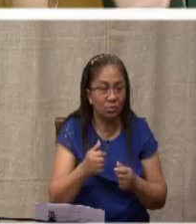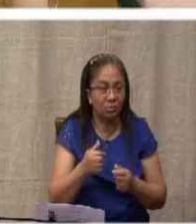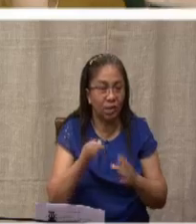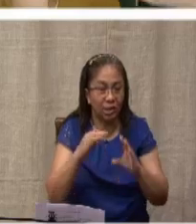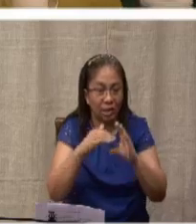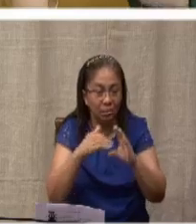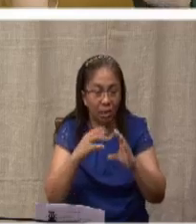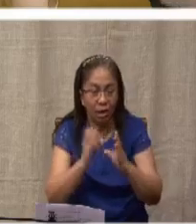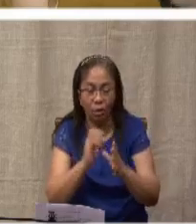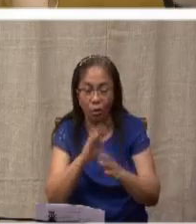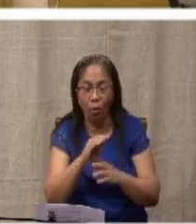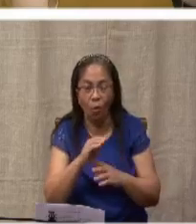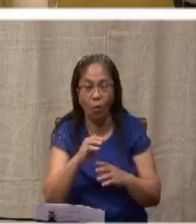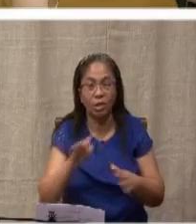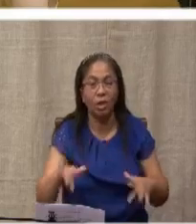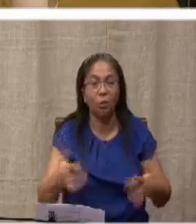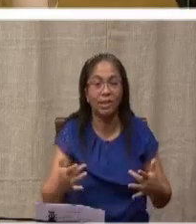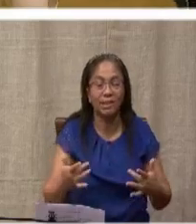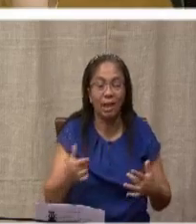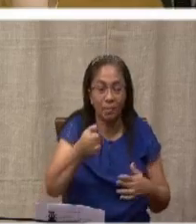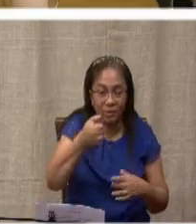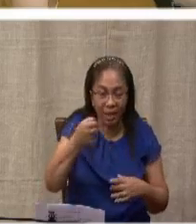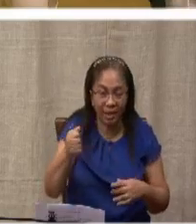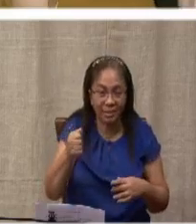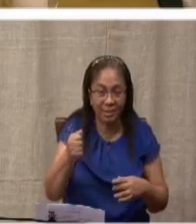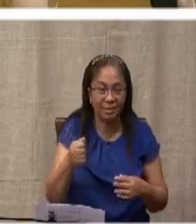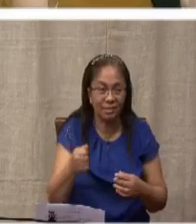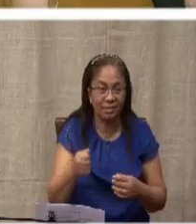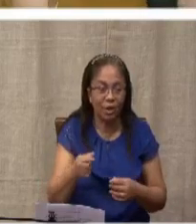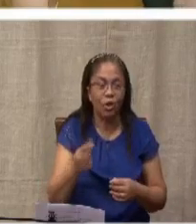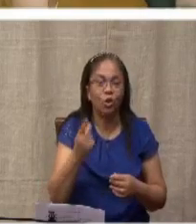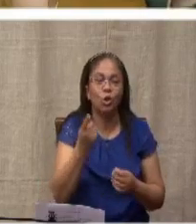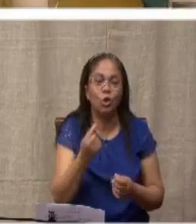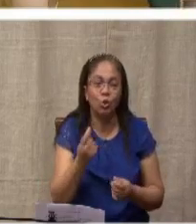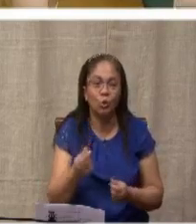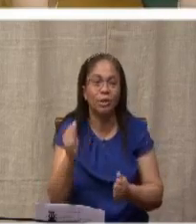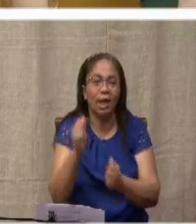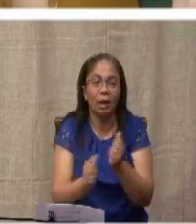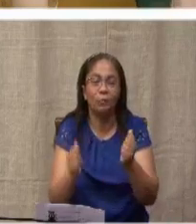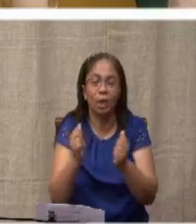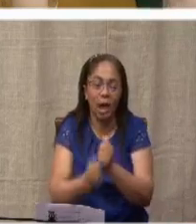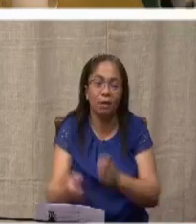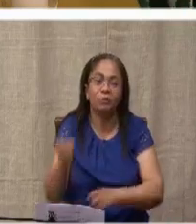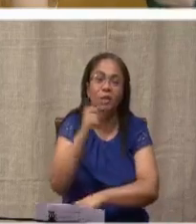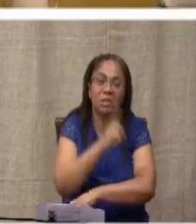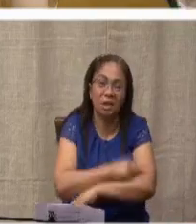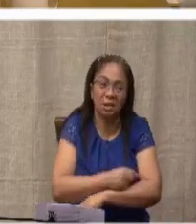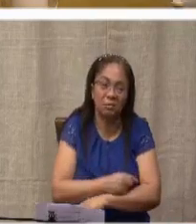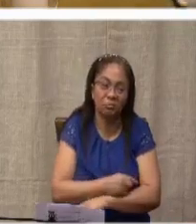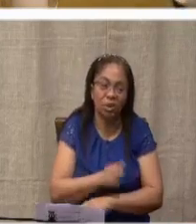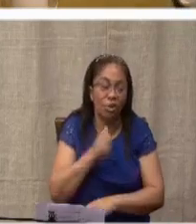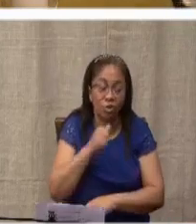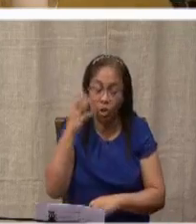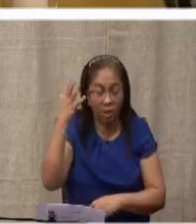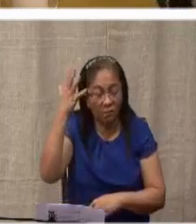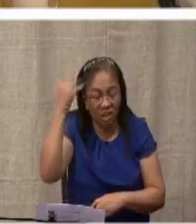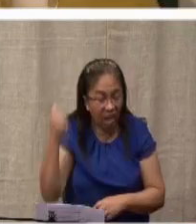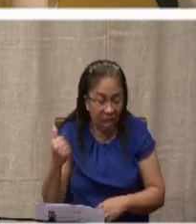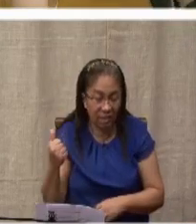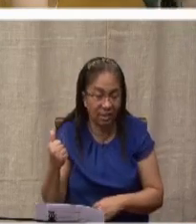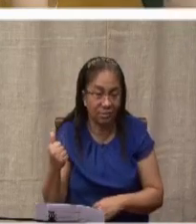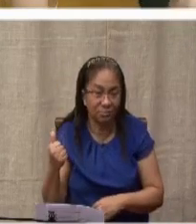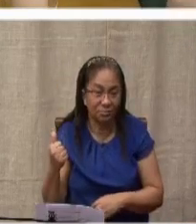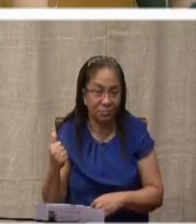only way we remember you know that so that we we do this this journey to the 19th as a